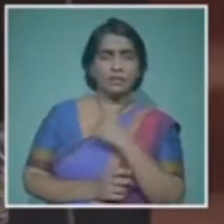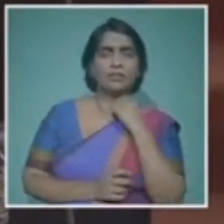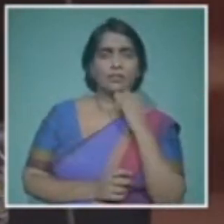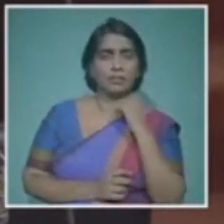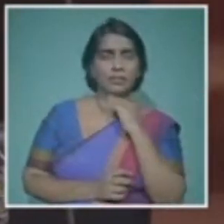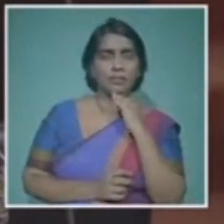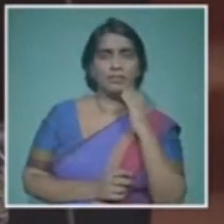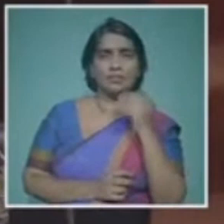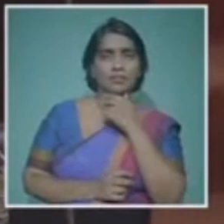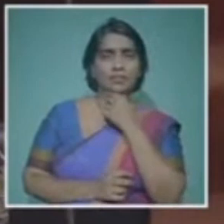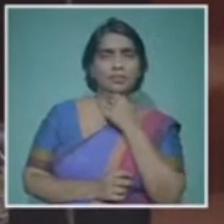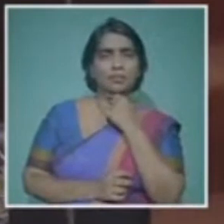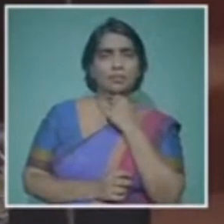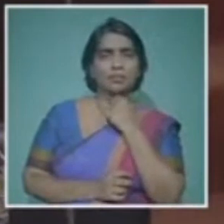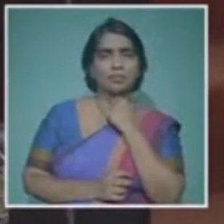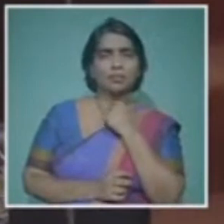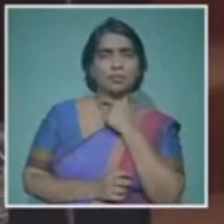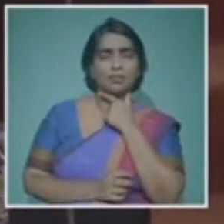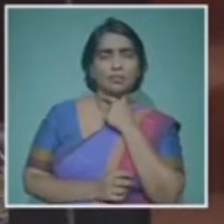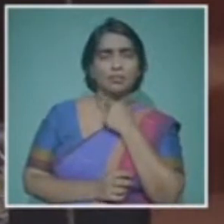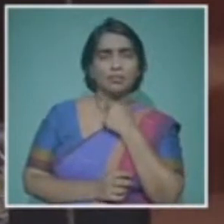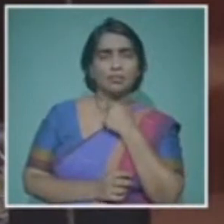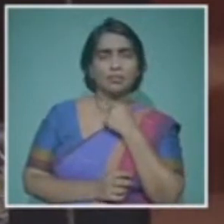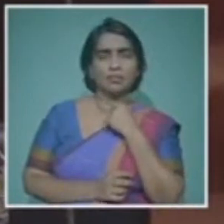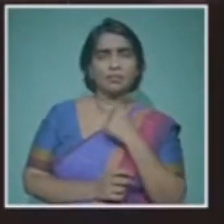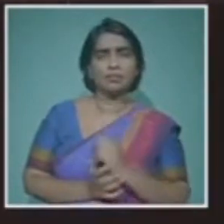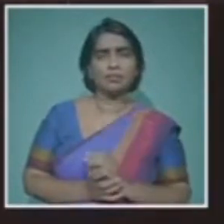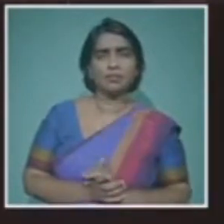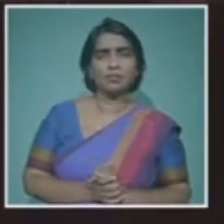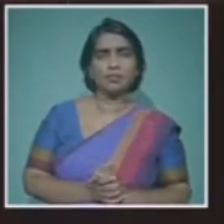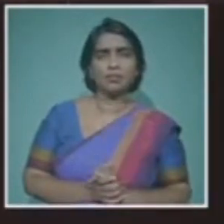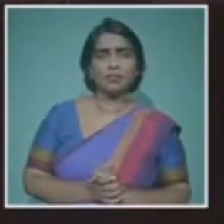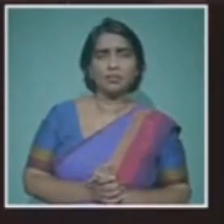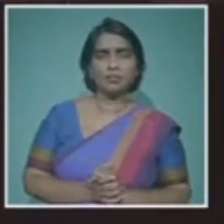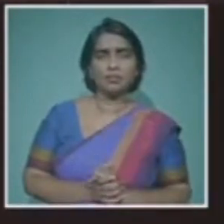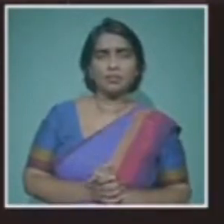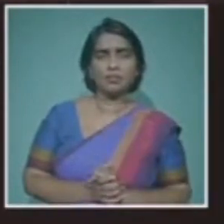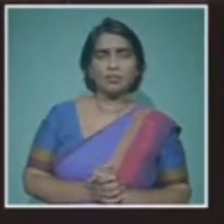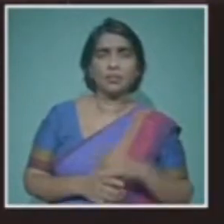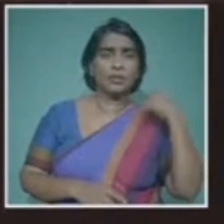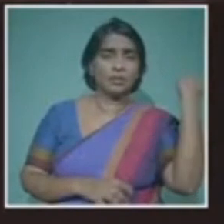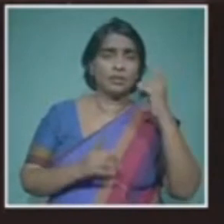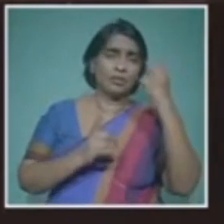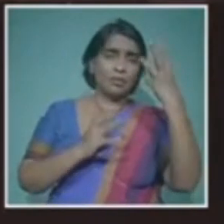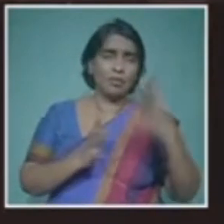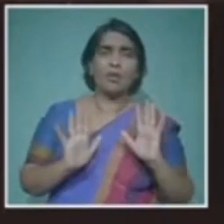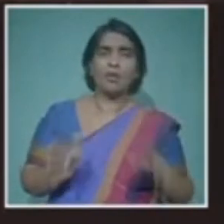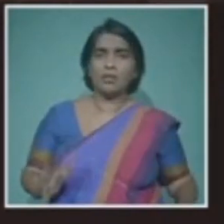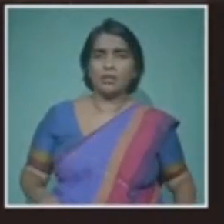Thank you for pointing it out, honorable member. Thank you very much. There's a lot of speakers today, honorable mayor.